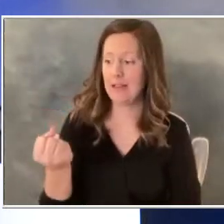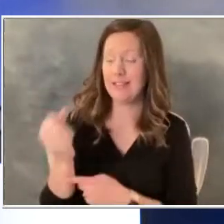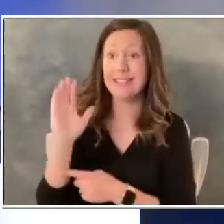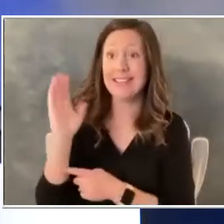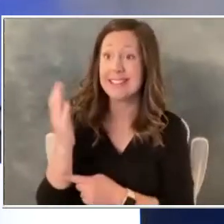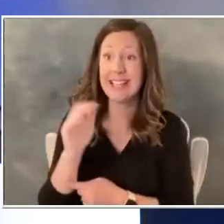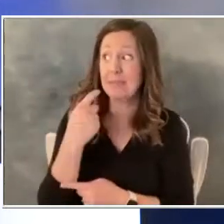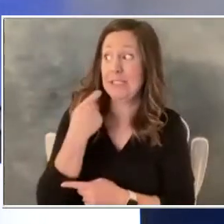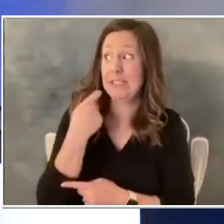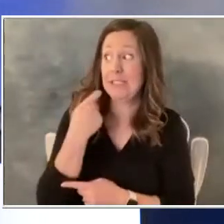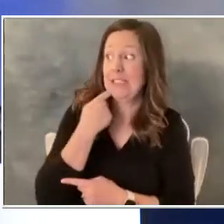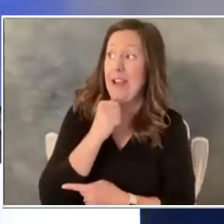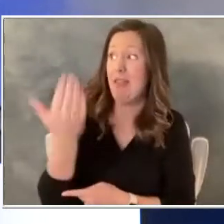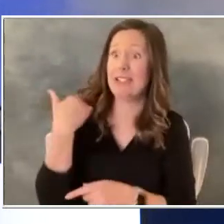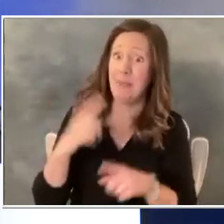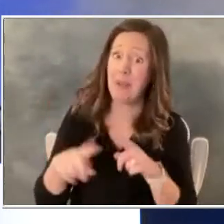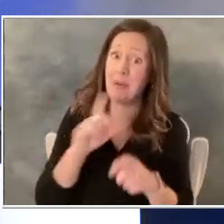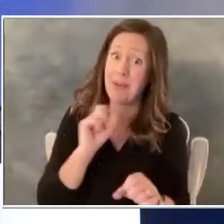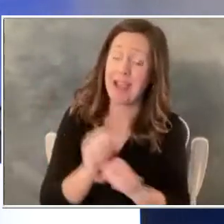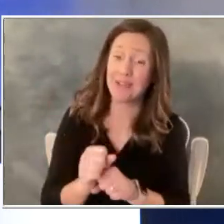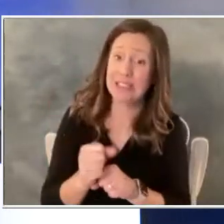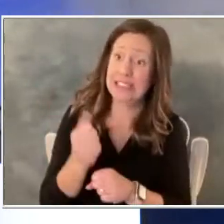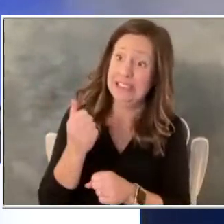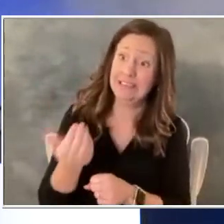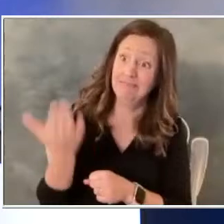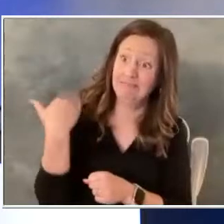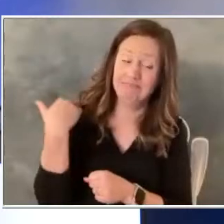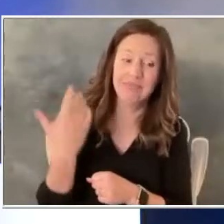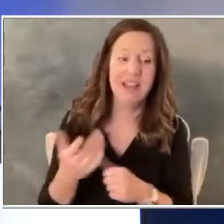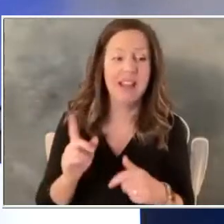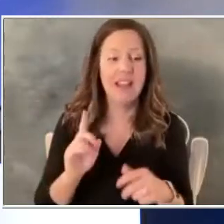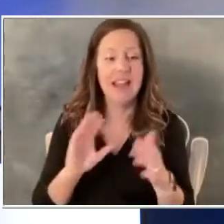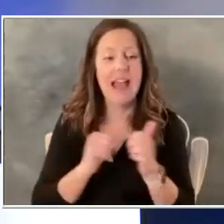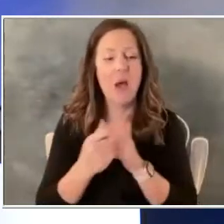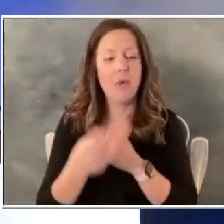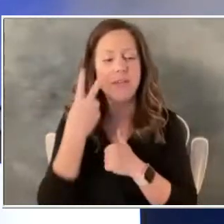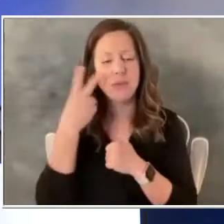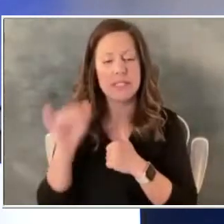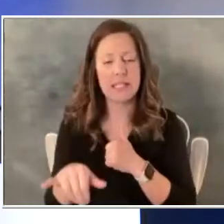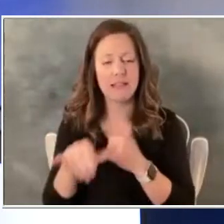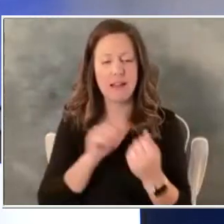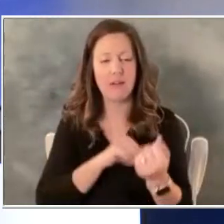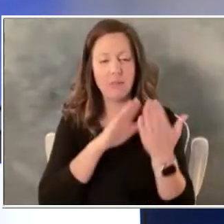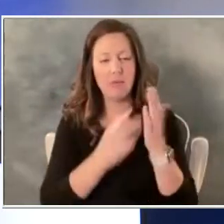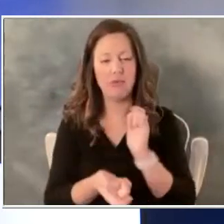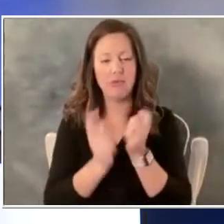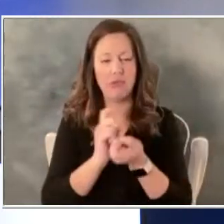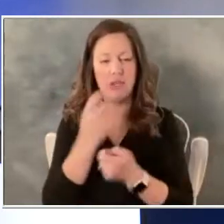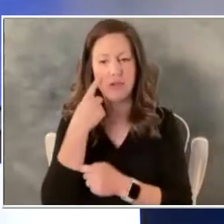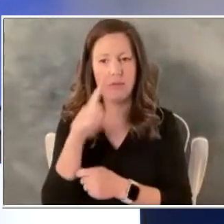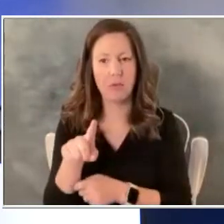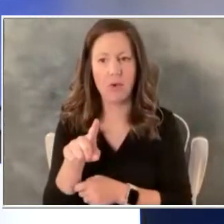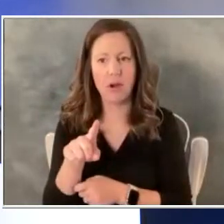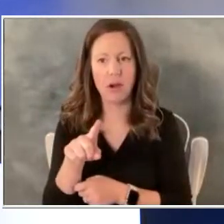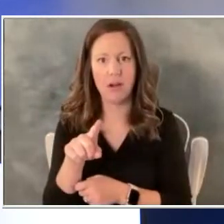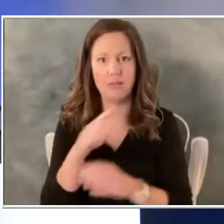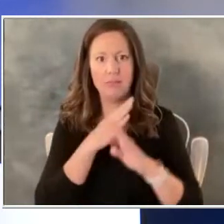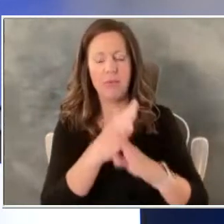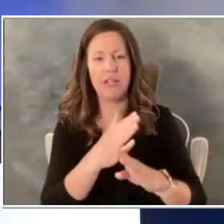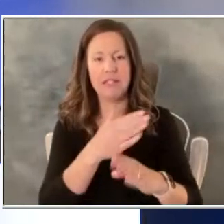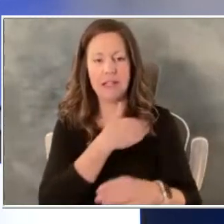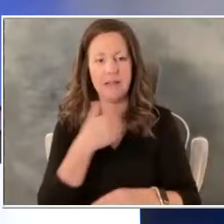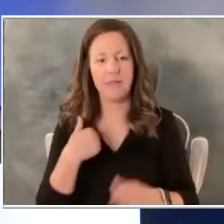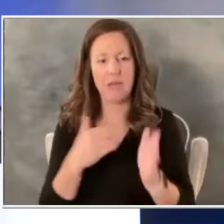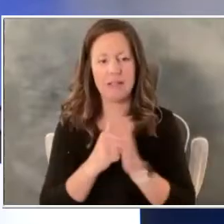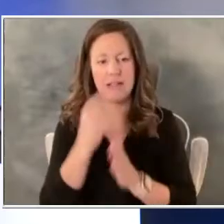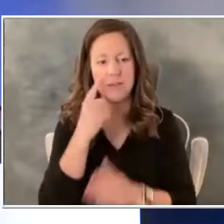actually really is. So how have you seen this approach change to preventing breast cancer in women? Well,